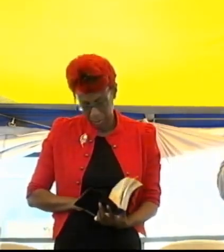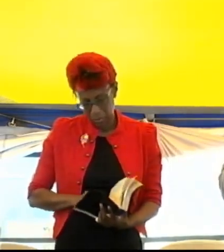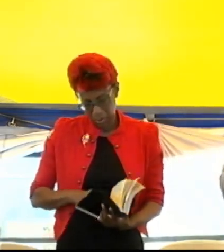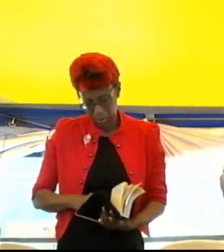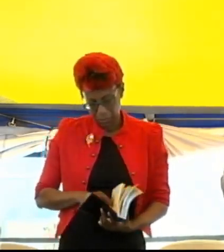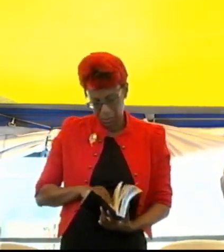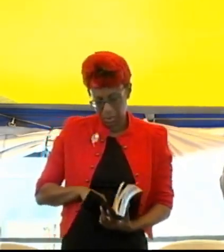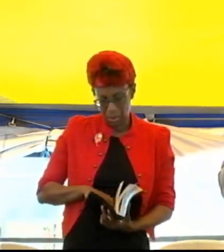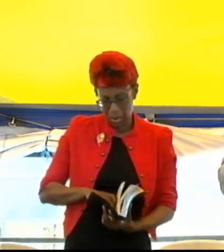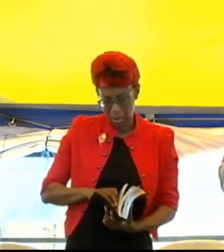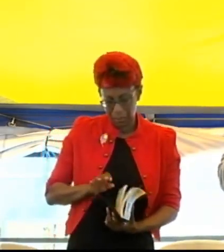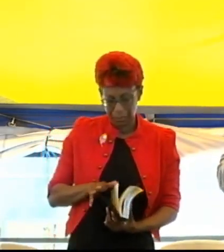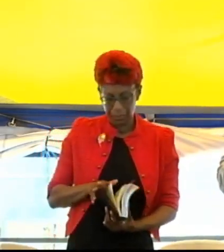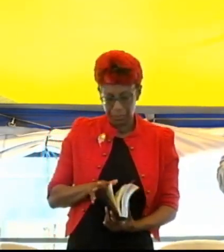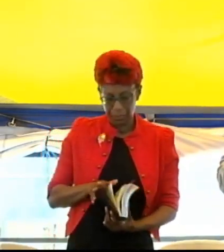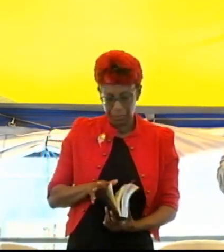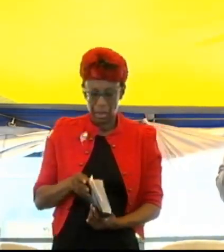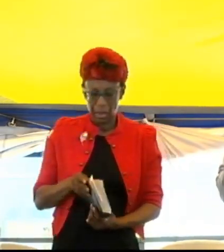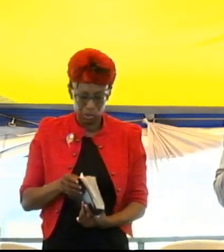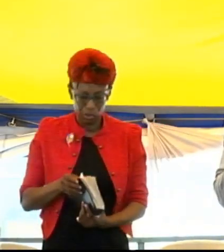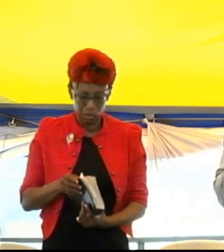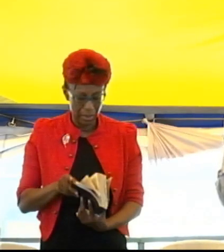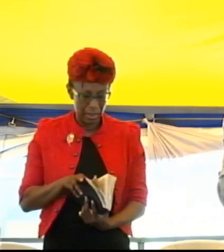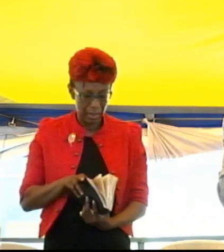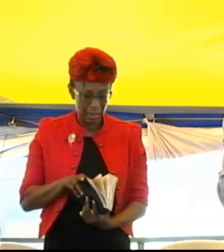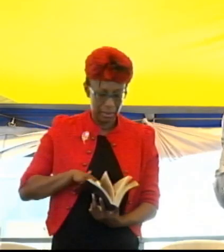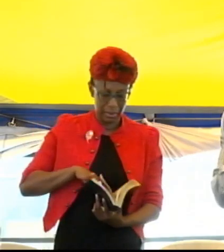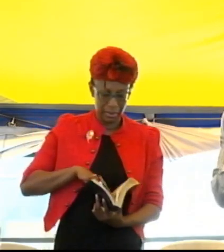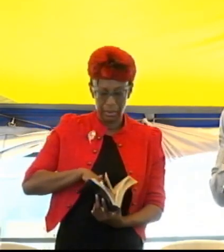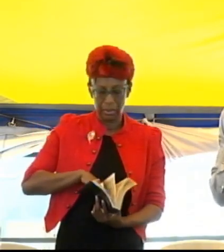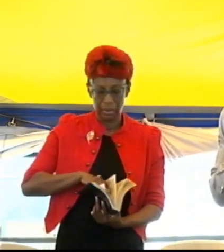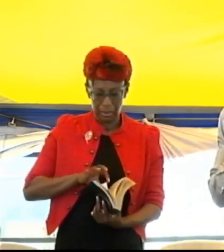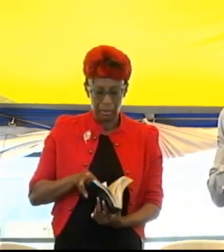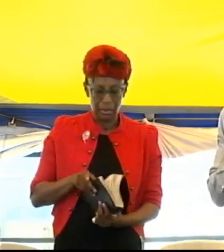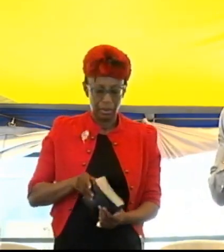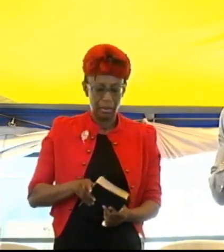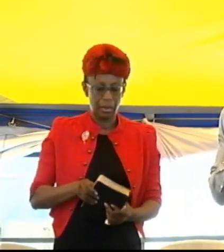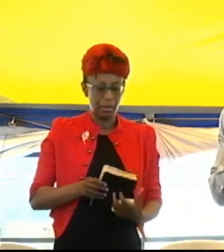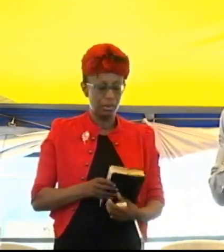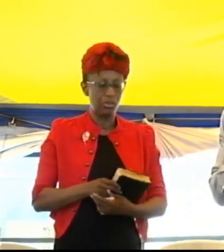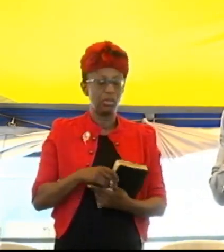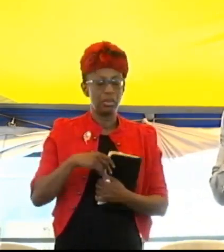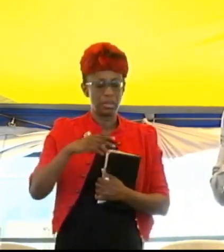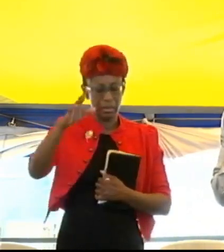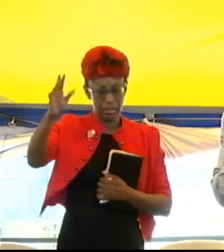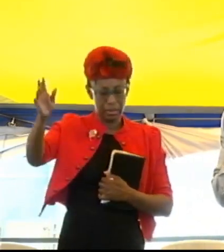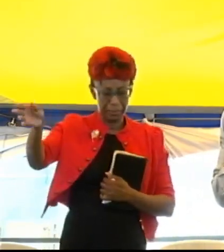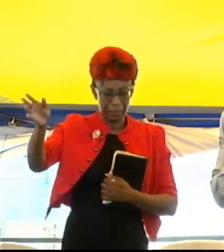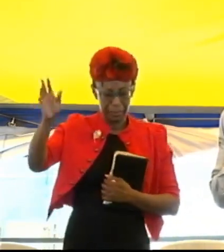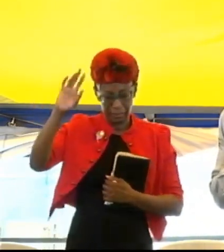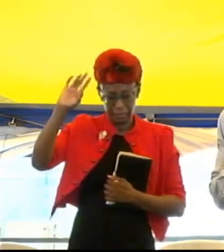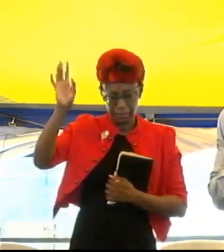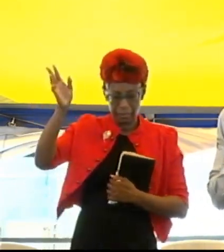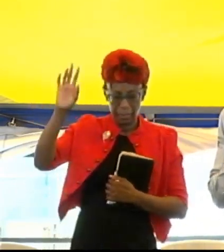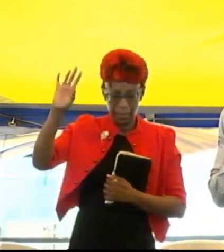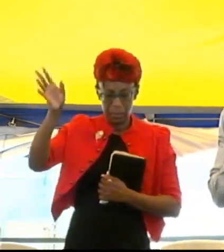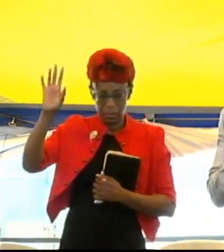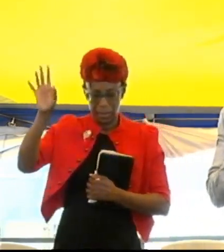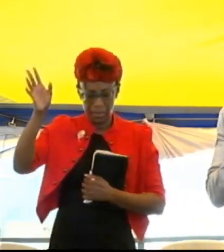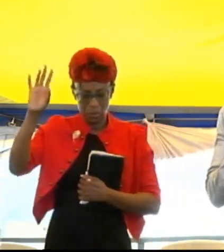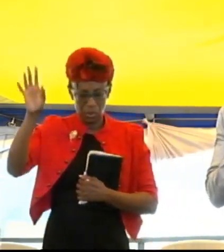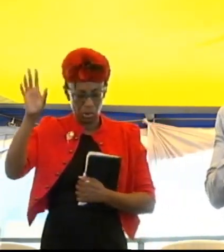big, wonderful God. Hallelujah. Amen. He's always